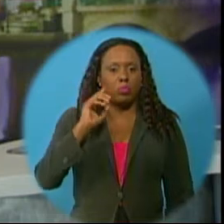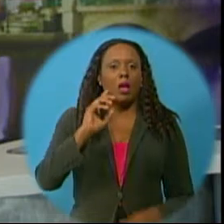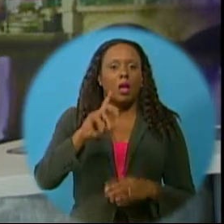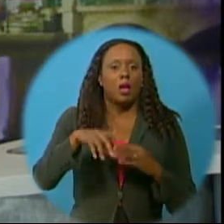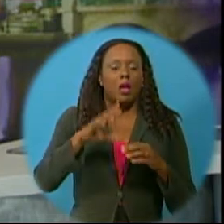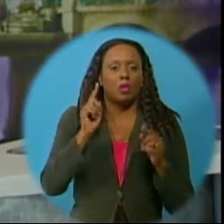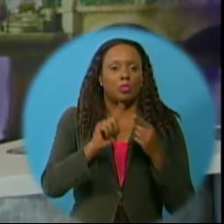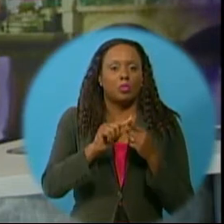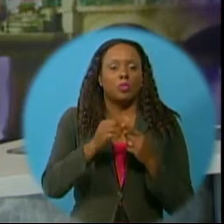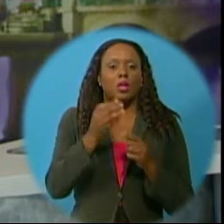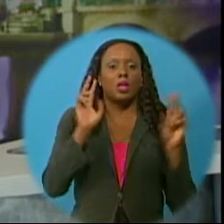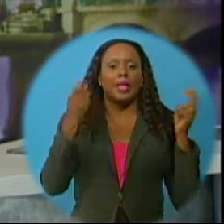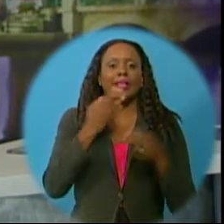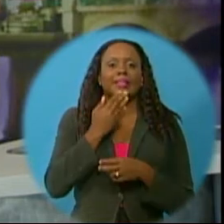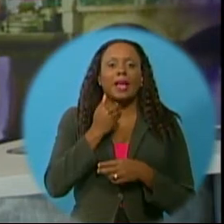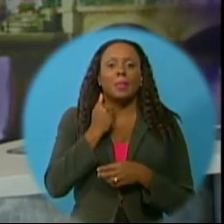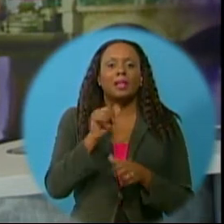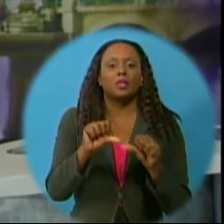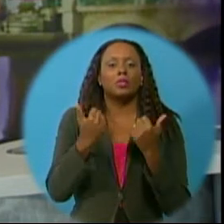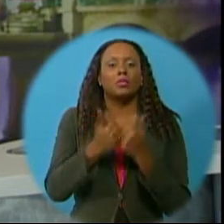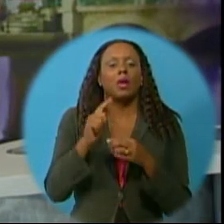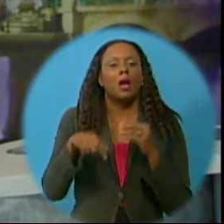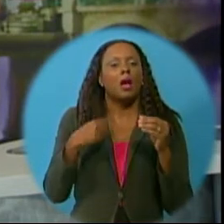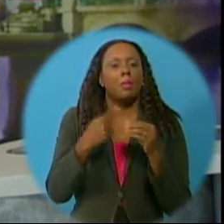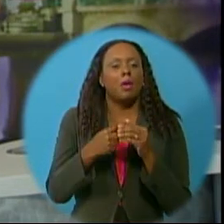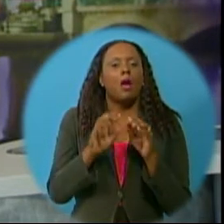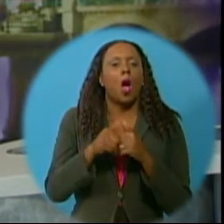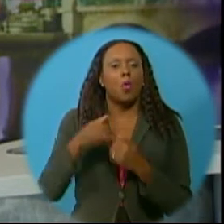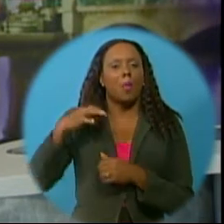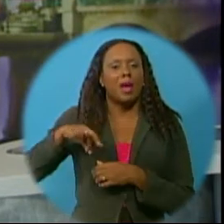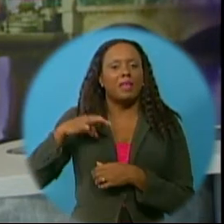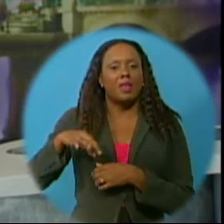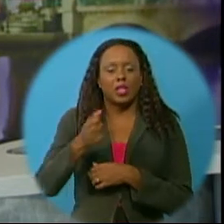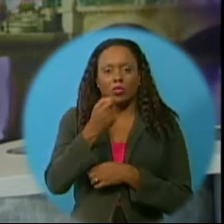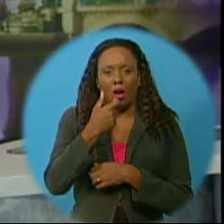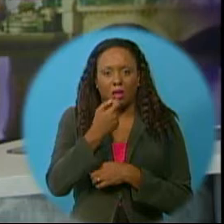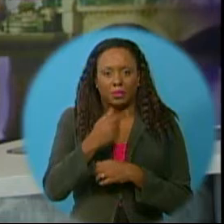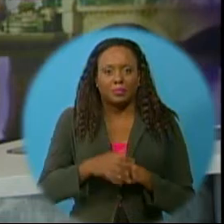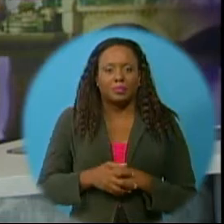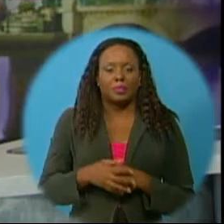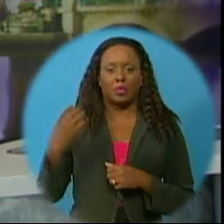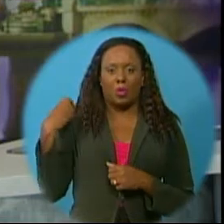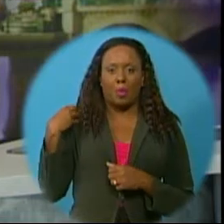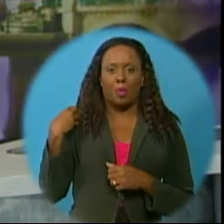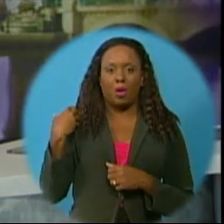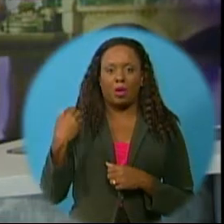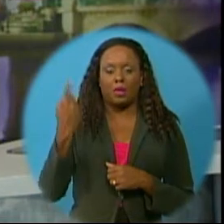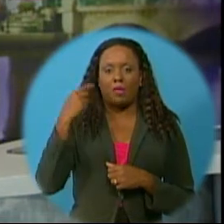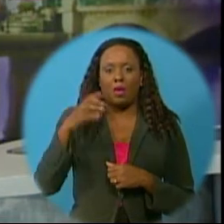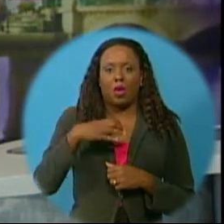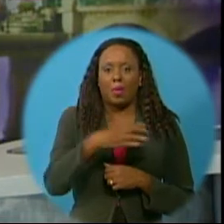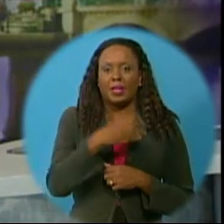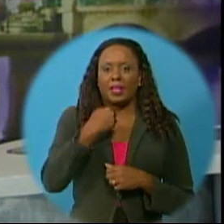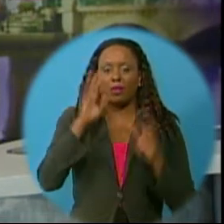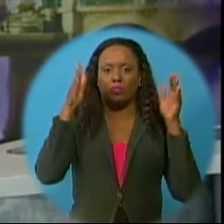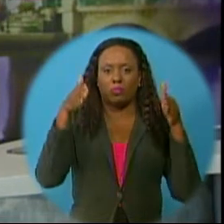Committee, will be speaking to the Diabetes Association about the benefits of the medication. Chairman Hal Martin says the committee is focused on,